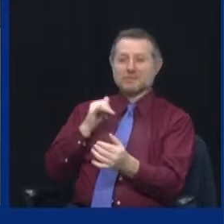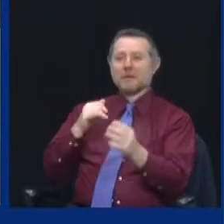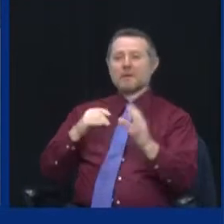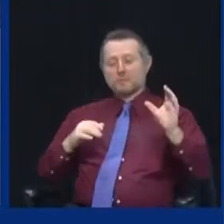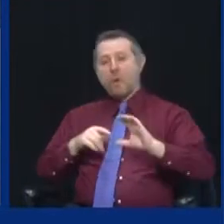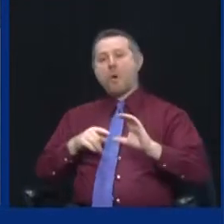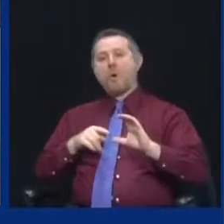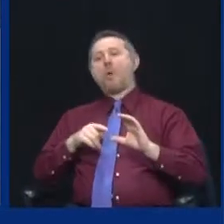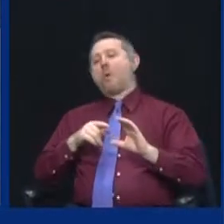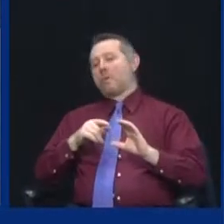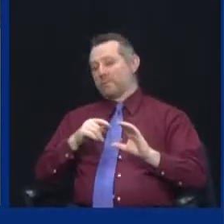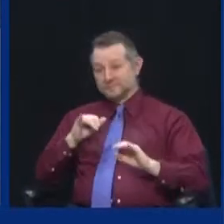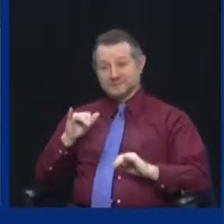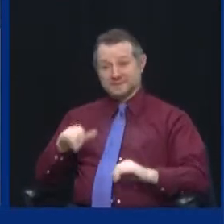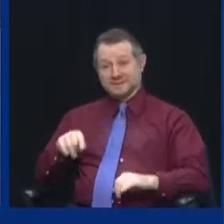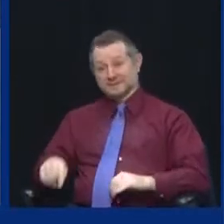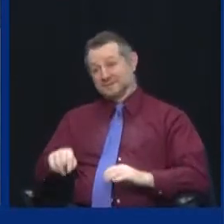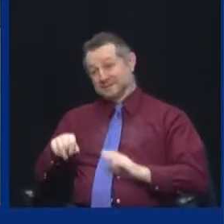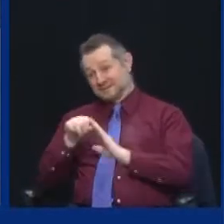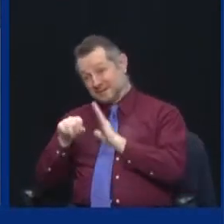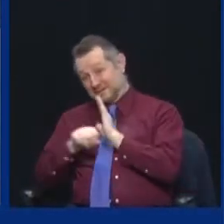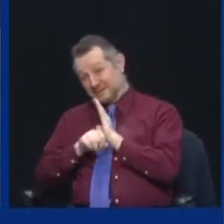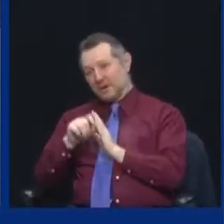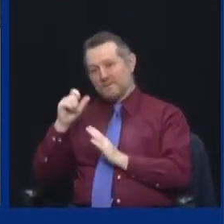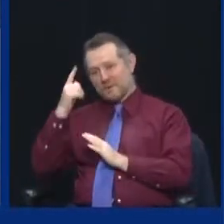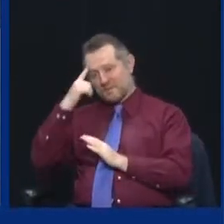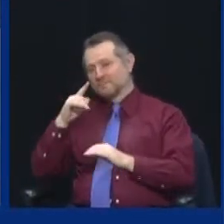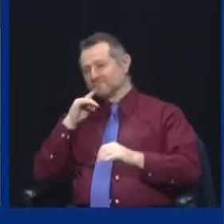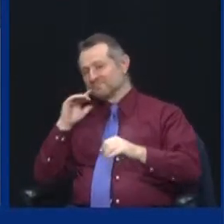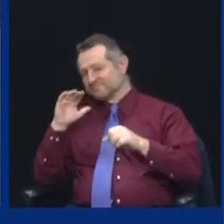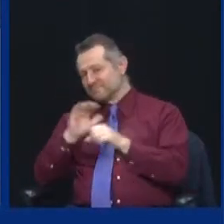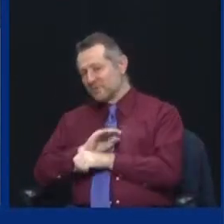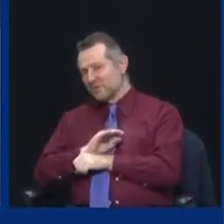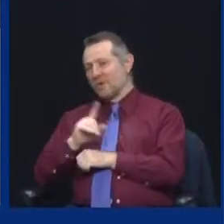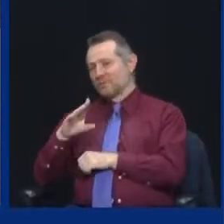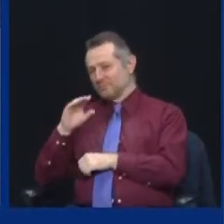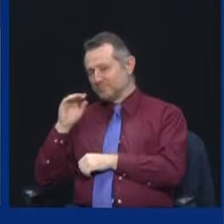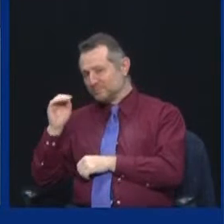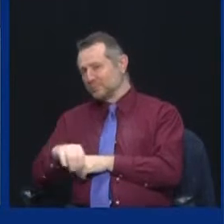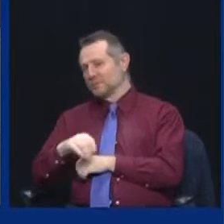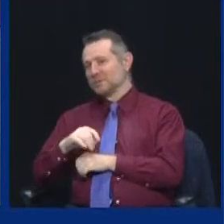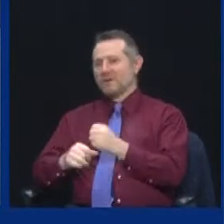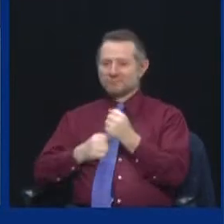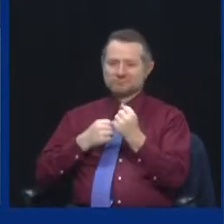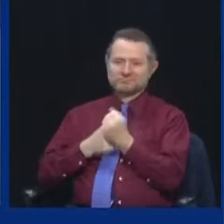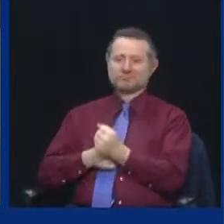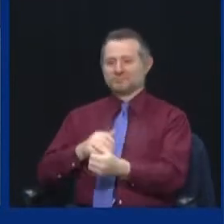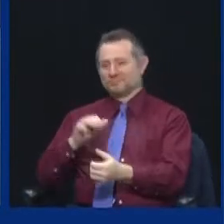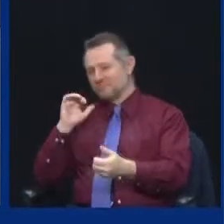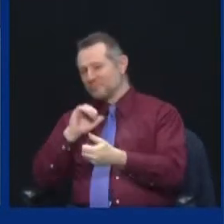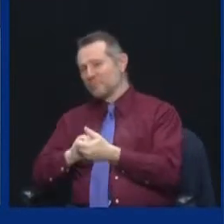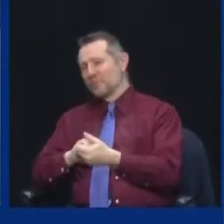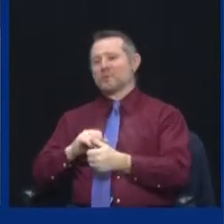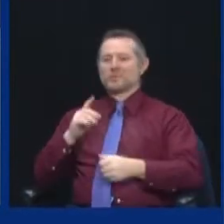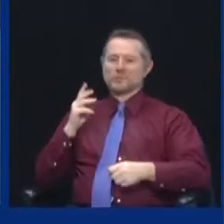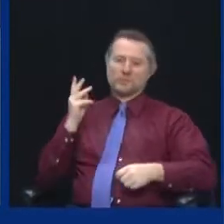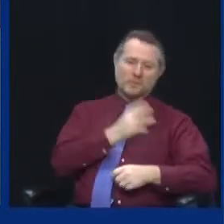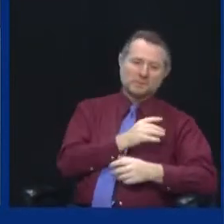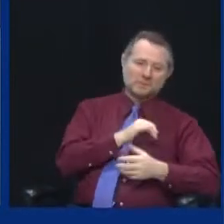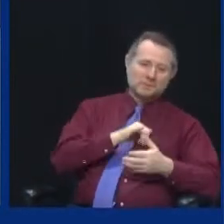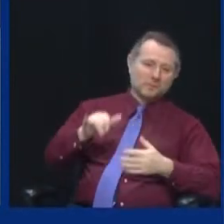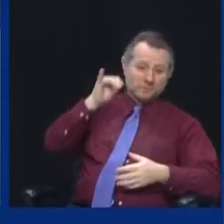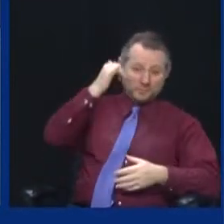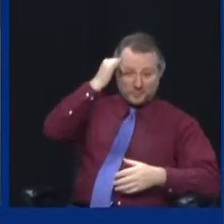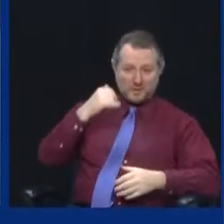is a full partner to Buffalo and Western New York. I will do whatever I